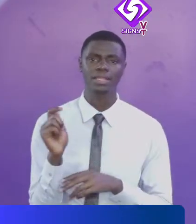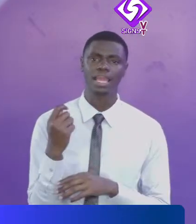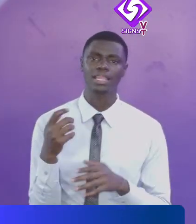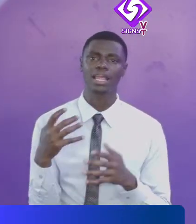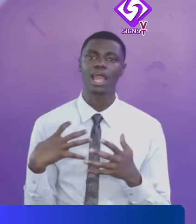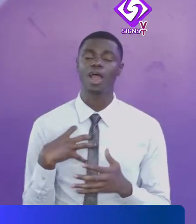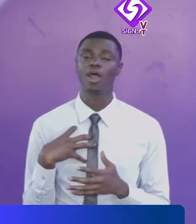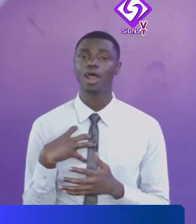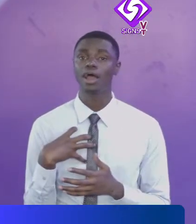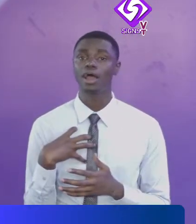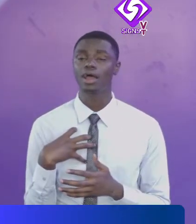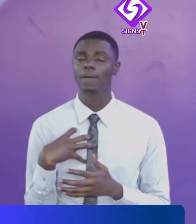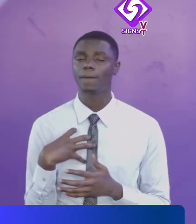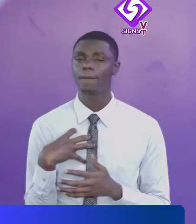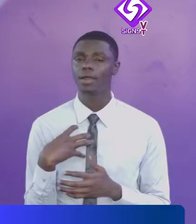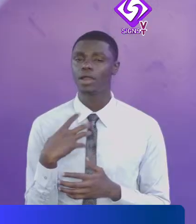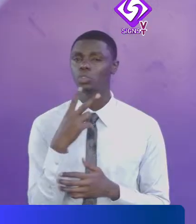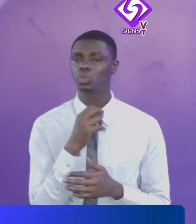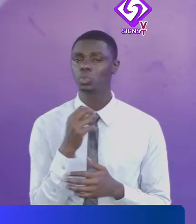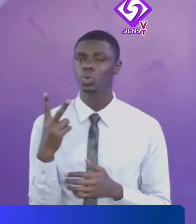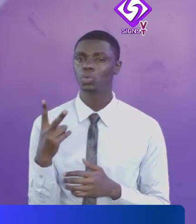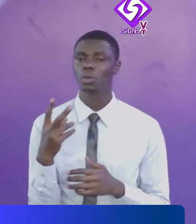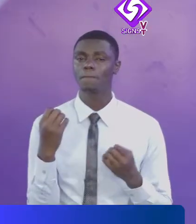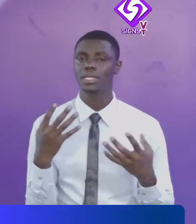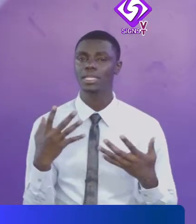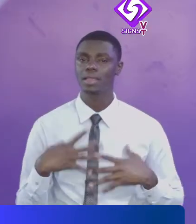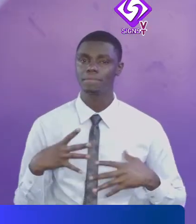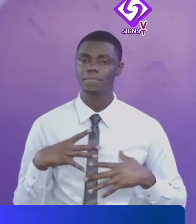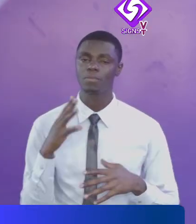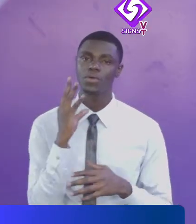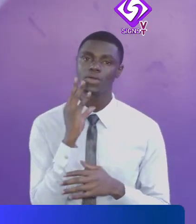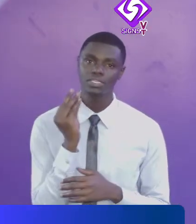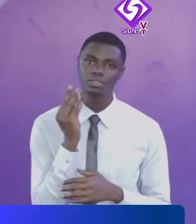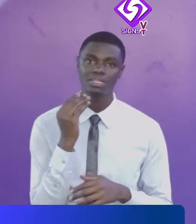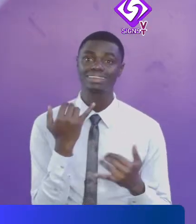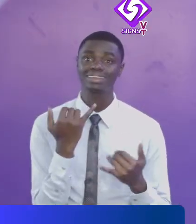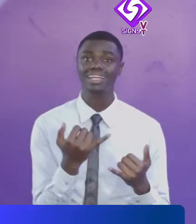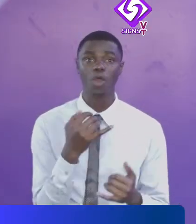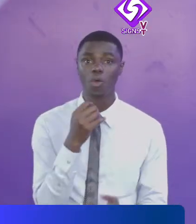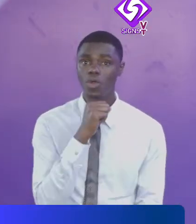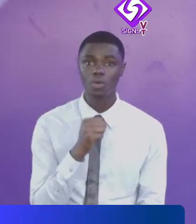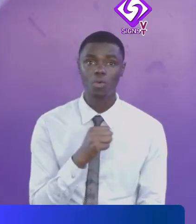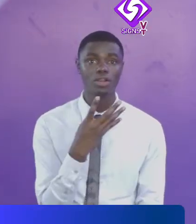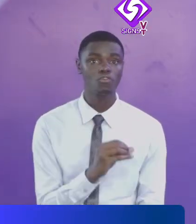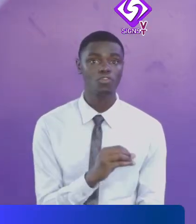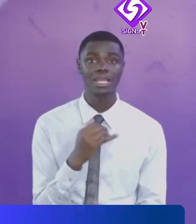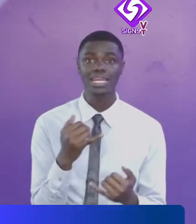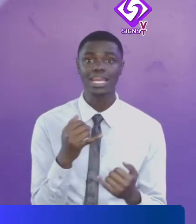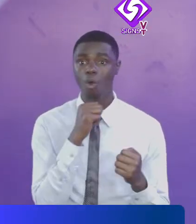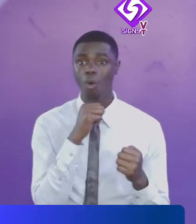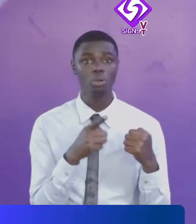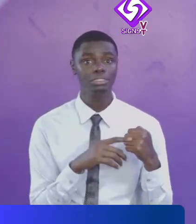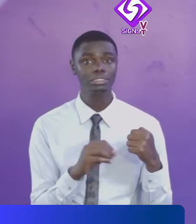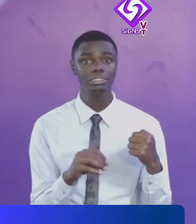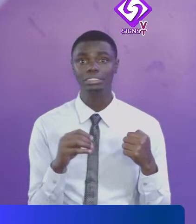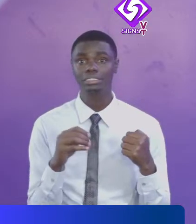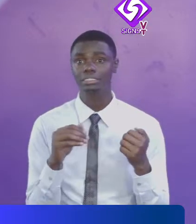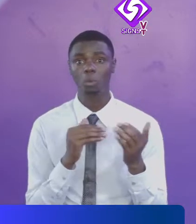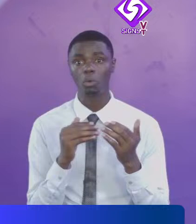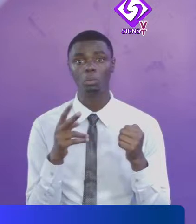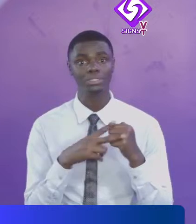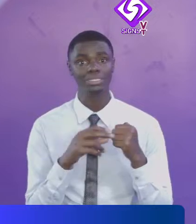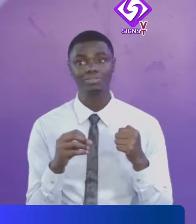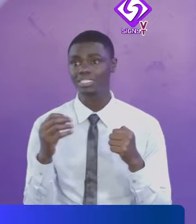came in 2002, most of the people who experienced that growth were in their 40s then. They are now in their 60s, they are now heading into their